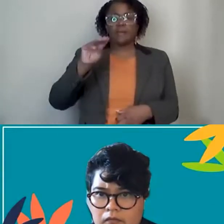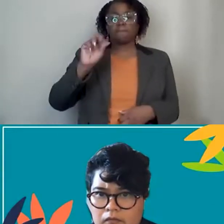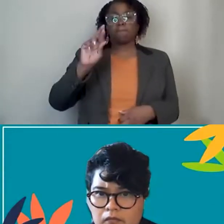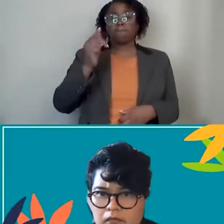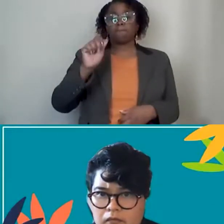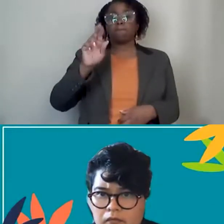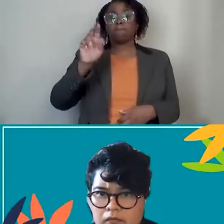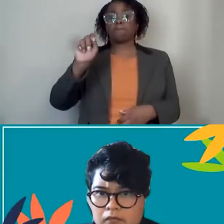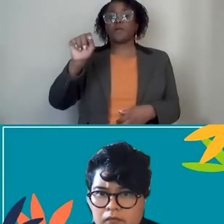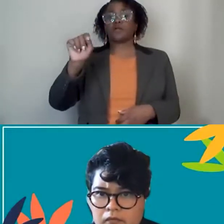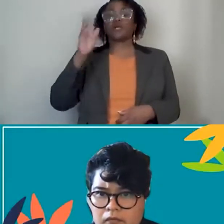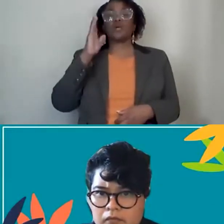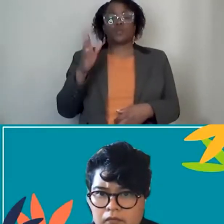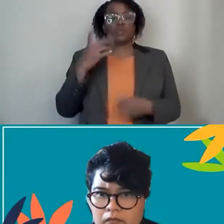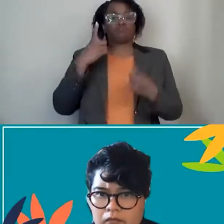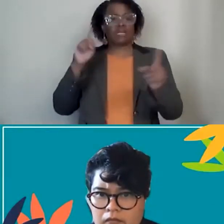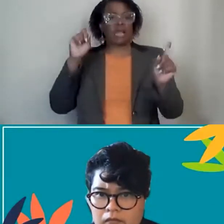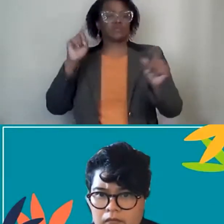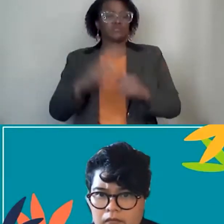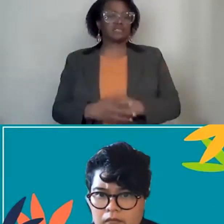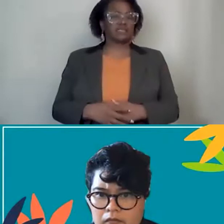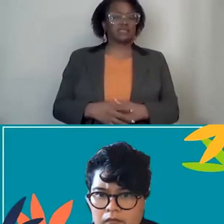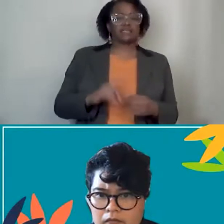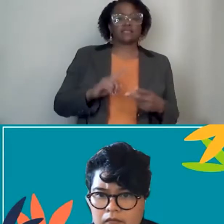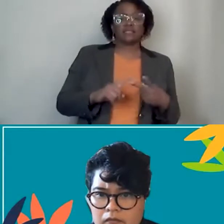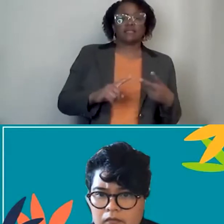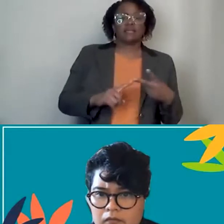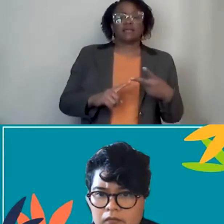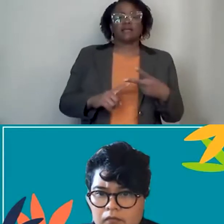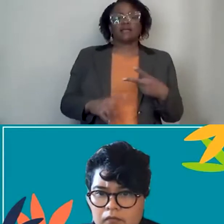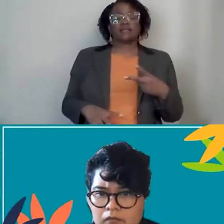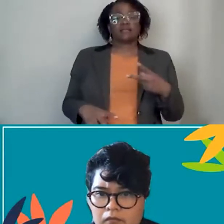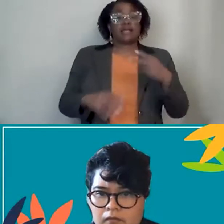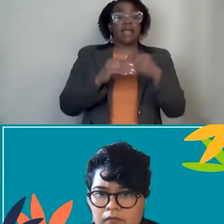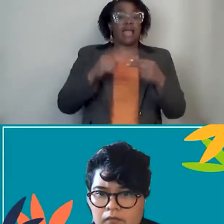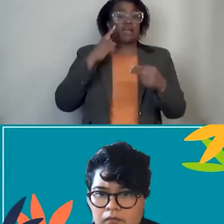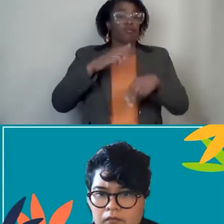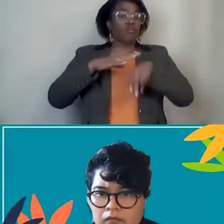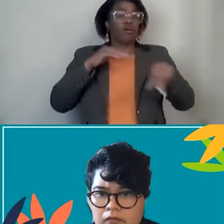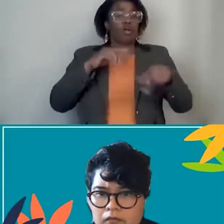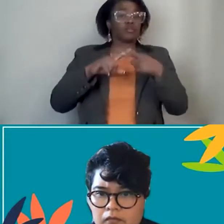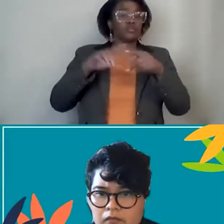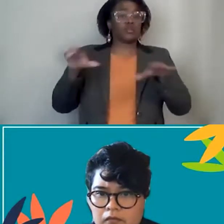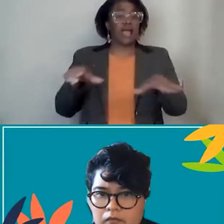going to bring announcements and agitation for call to action.